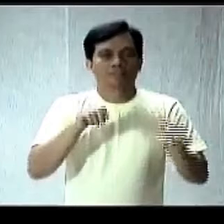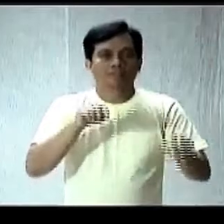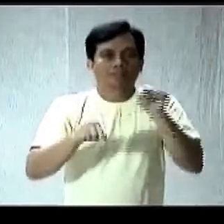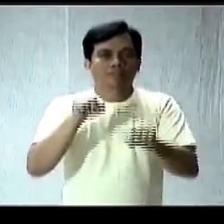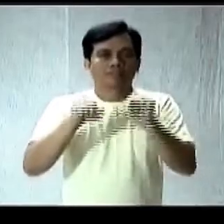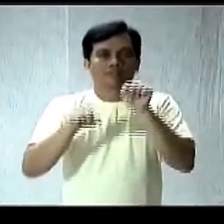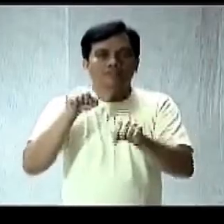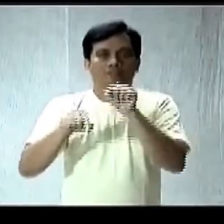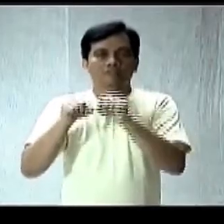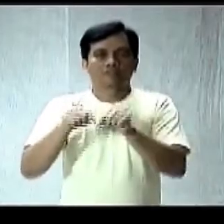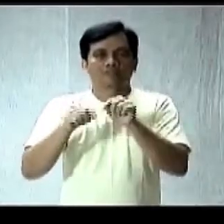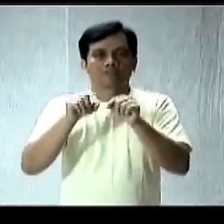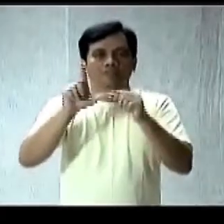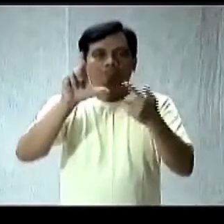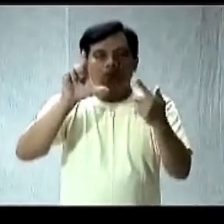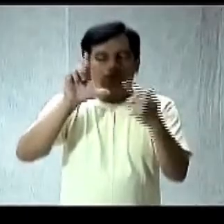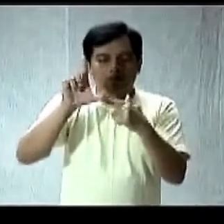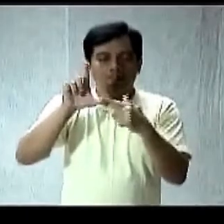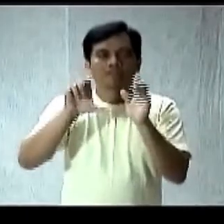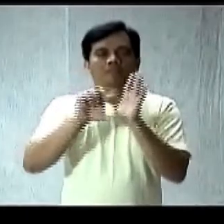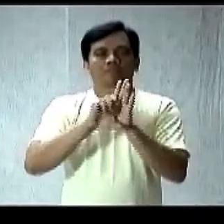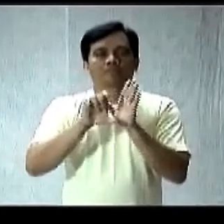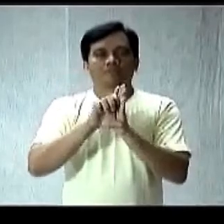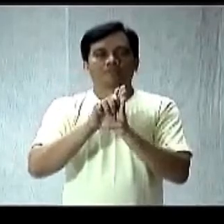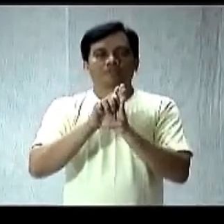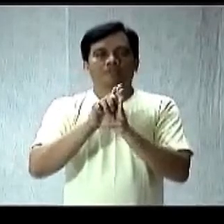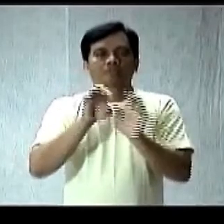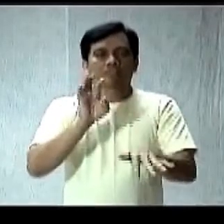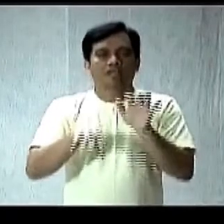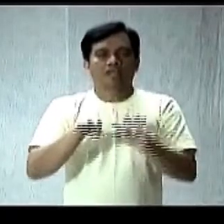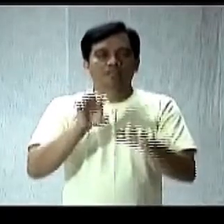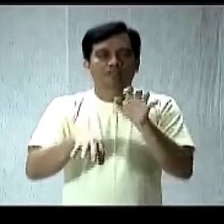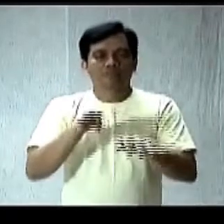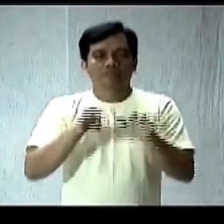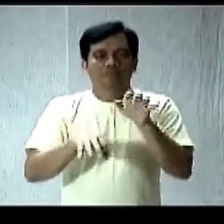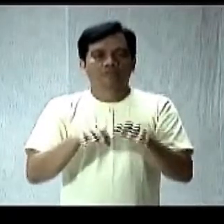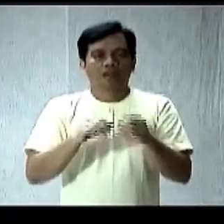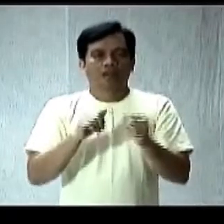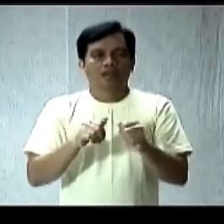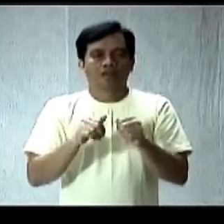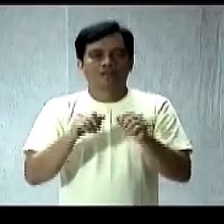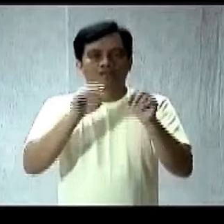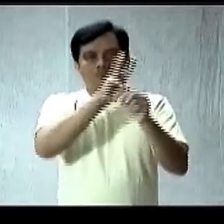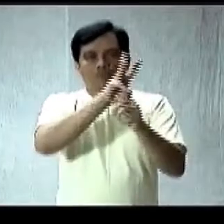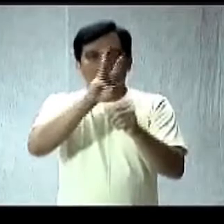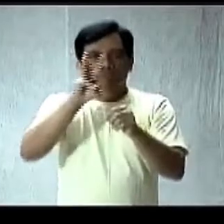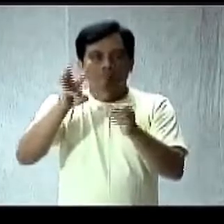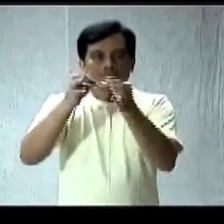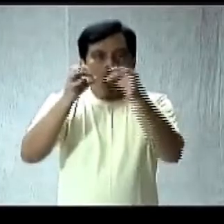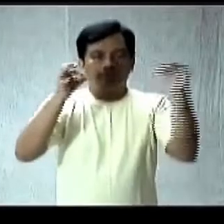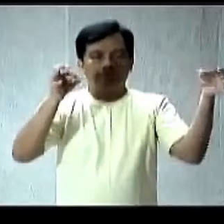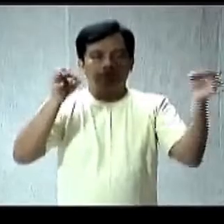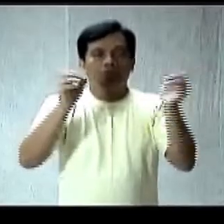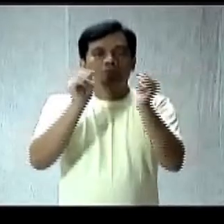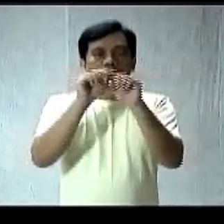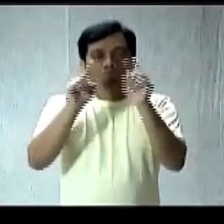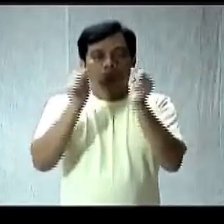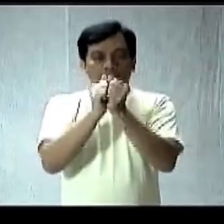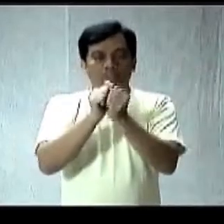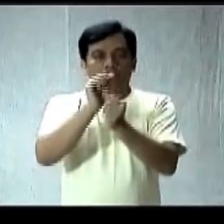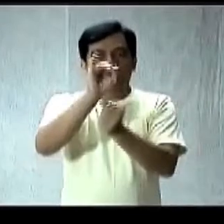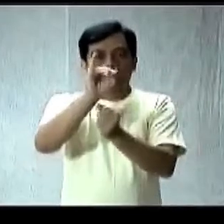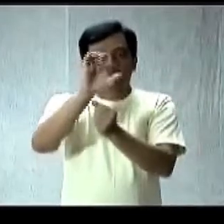to click a particular link, for example, or type in a particular address. With this